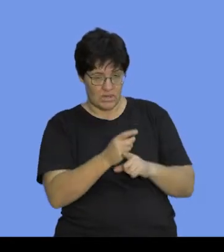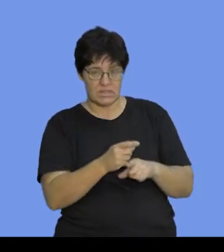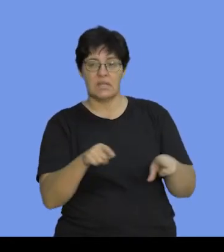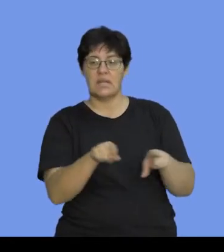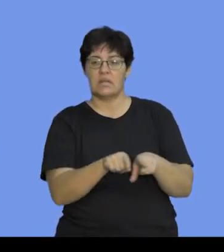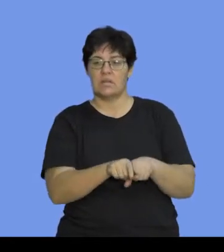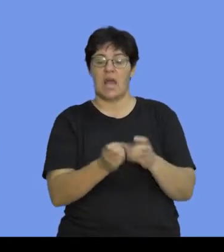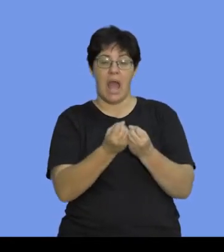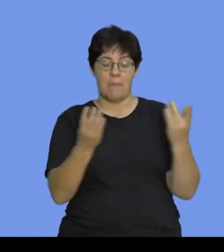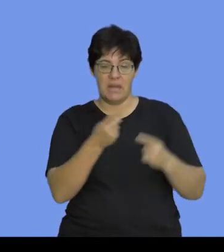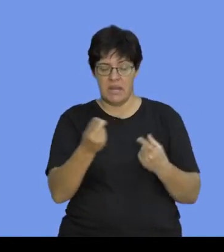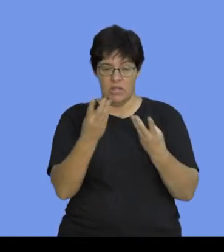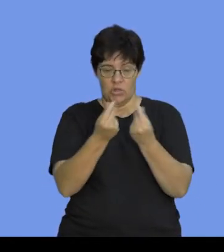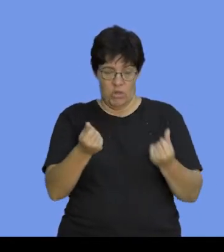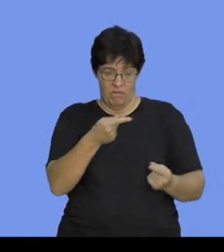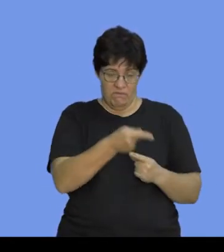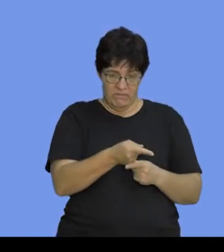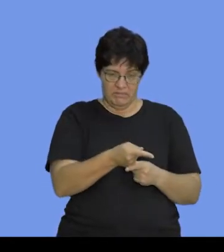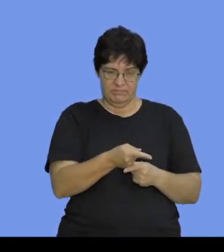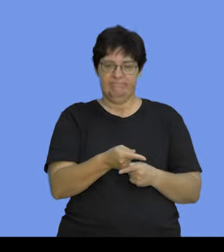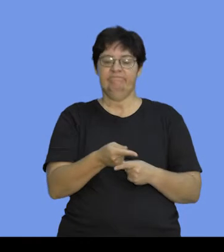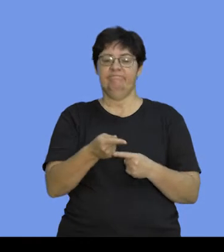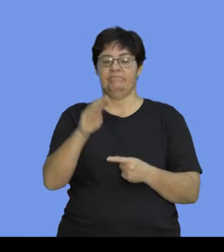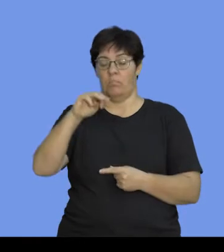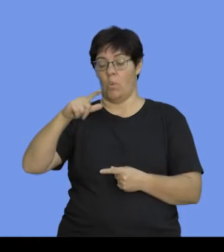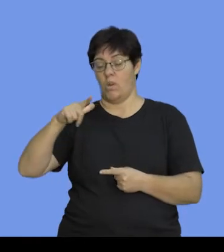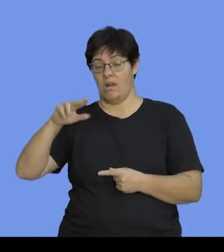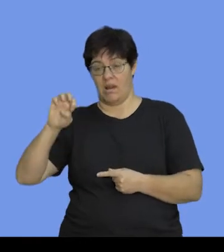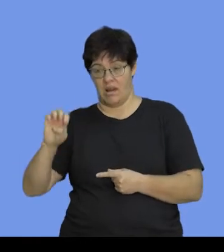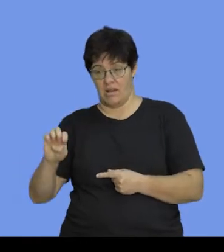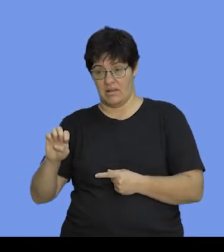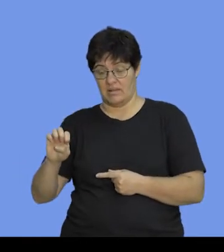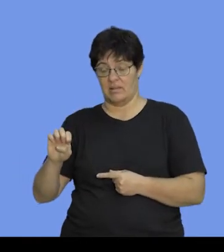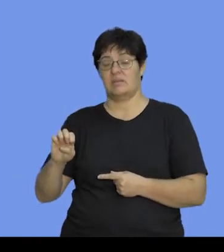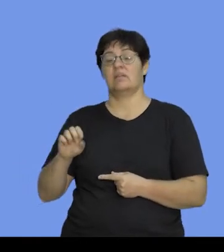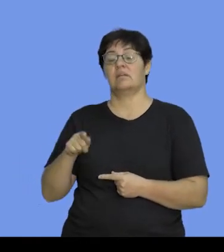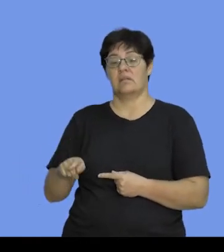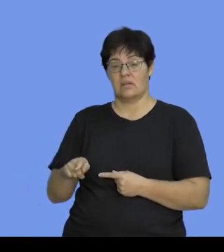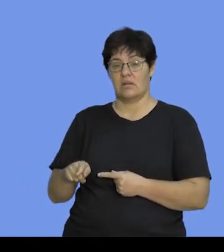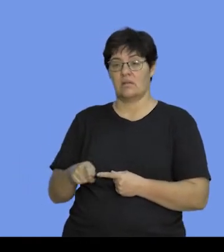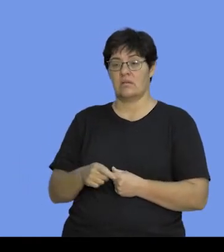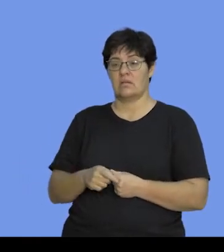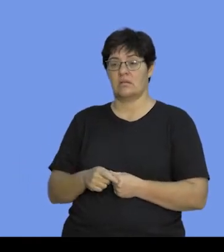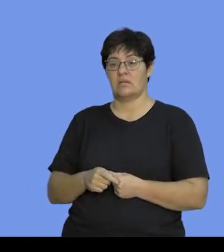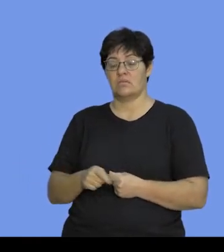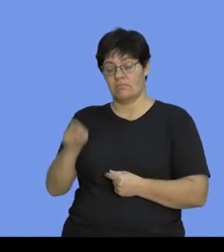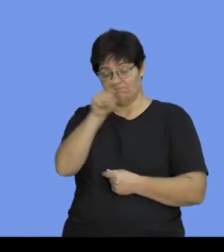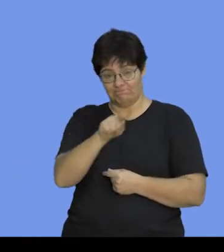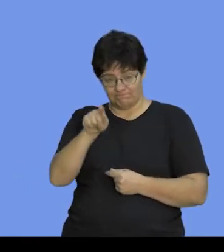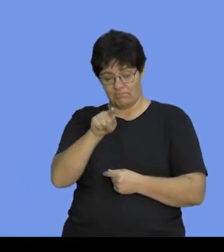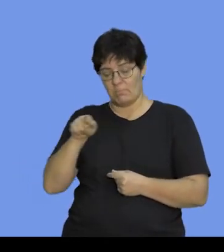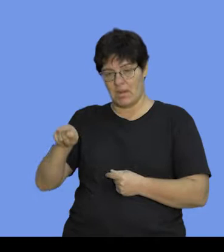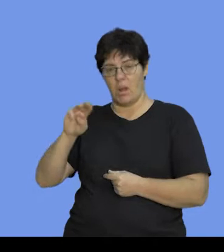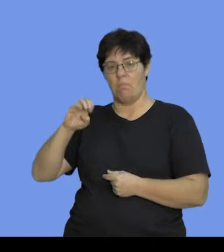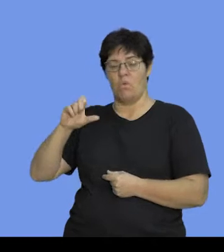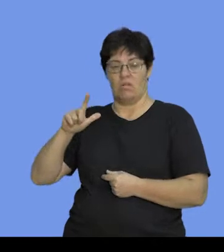is equals to the amount of dissolved substance in moles, okay? Because quantity of substance or amount is actually